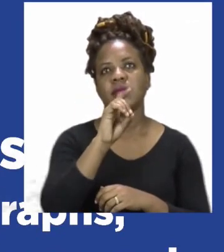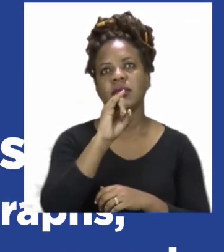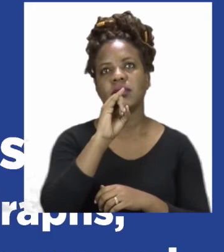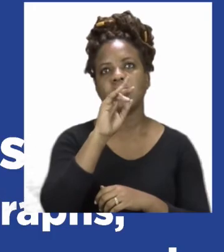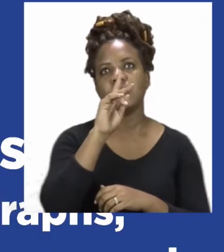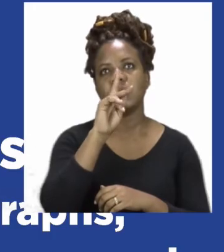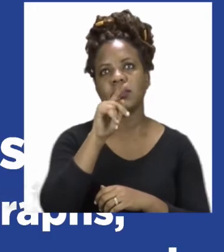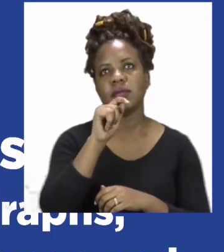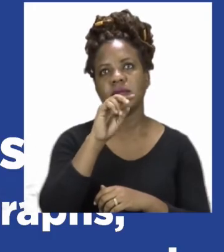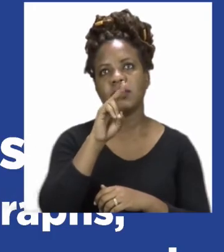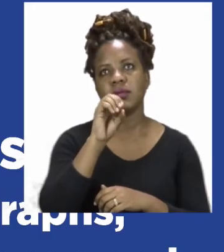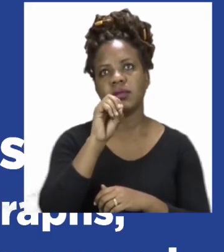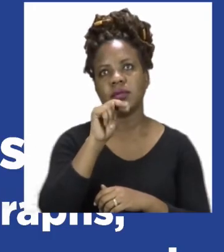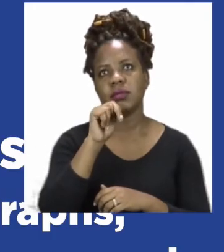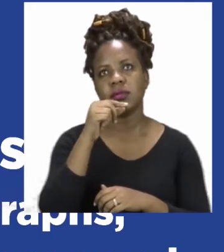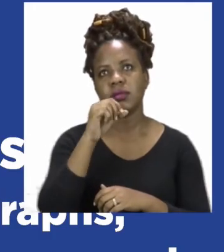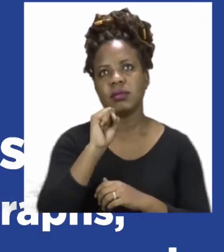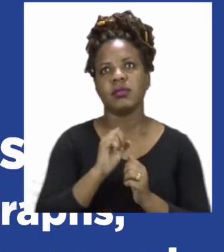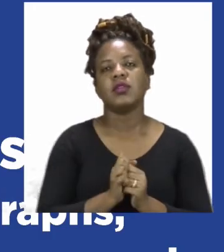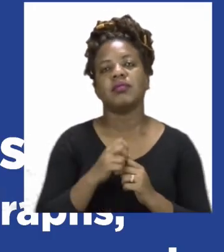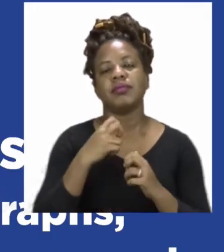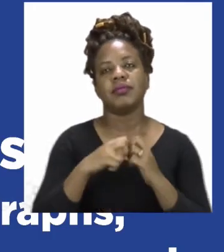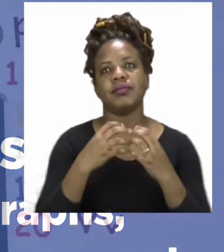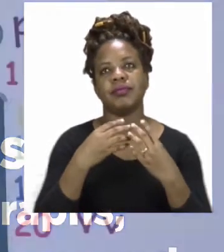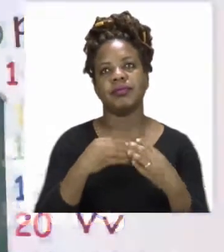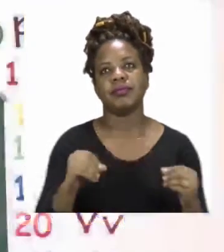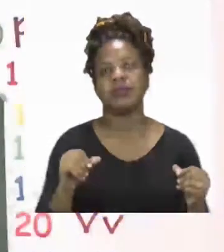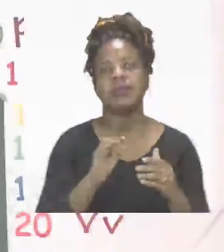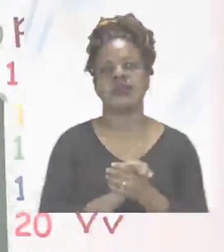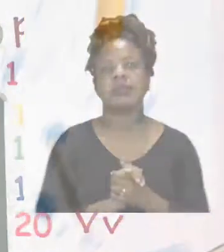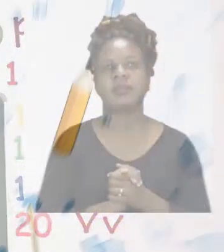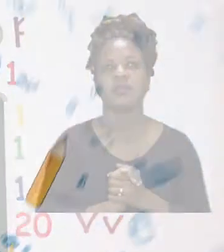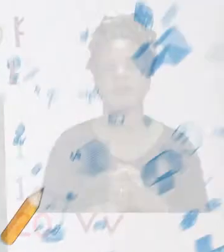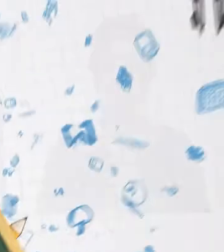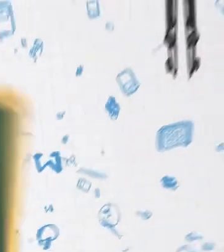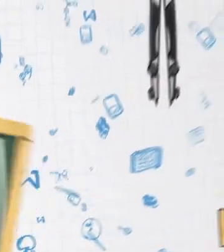diphthongs with some problem solving.